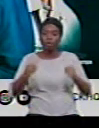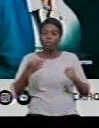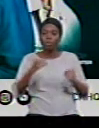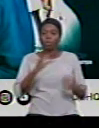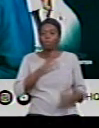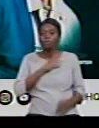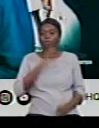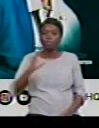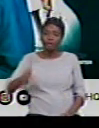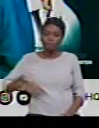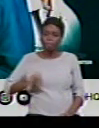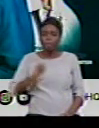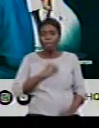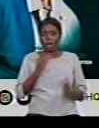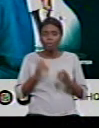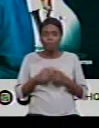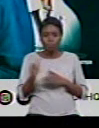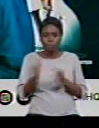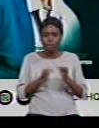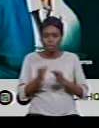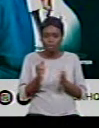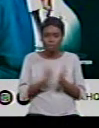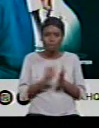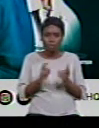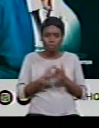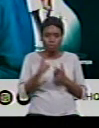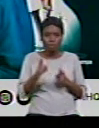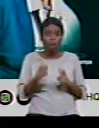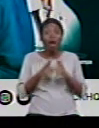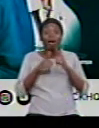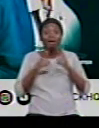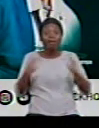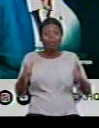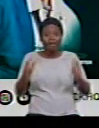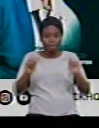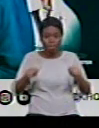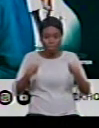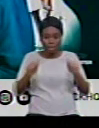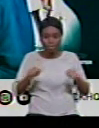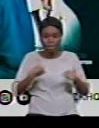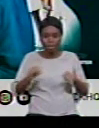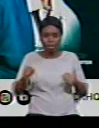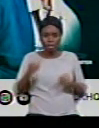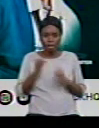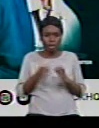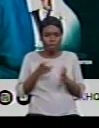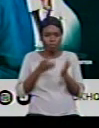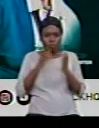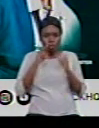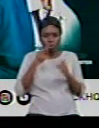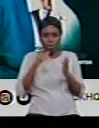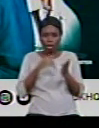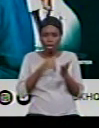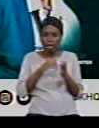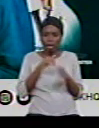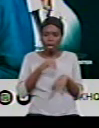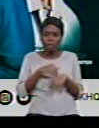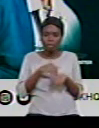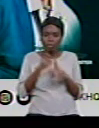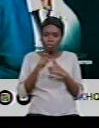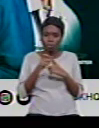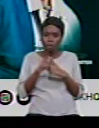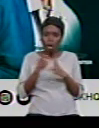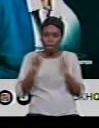Yes, I want to explain that to you. Great possibilities. If you look at that word, possibilities is in